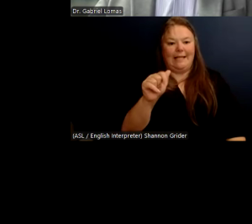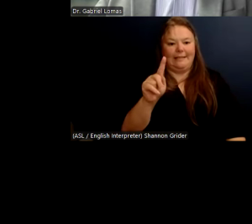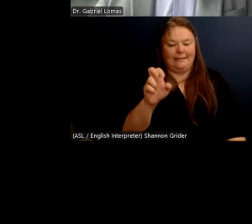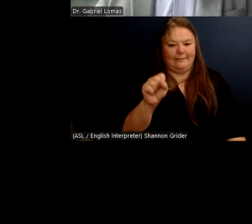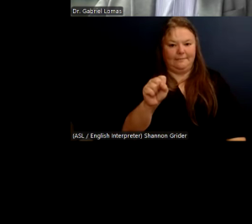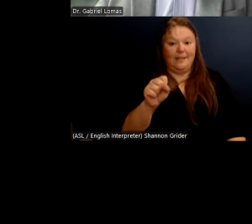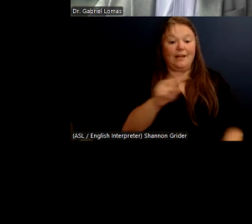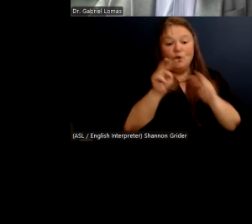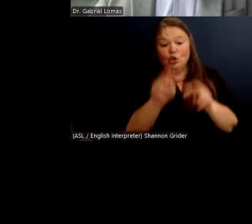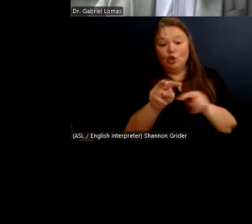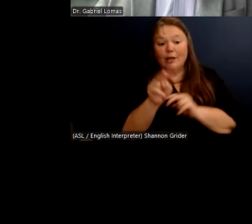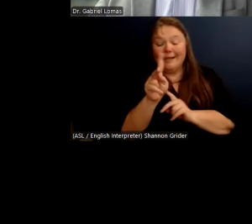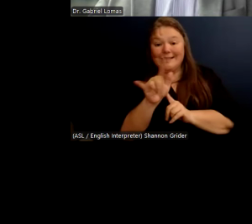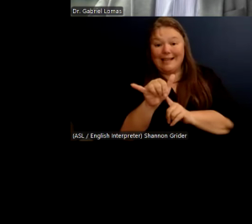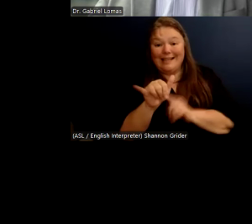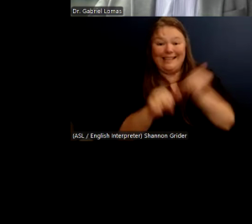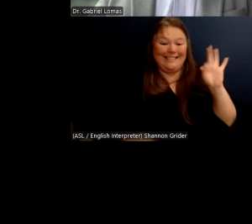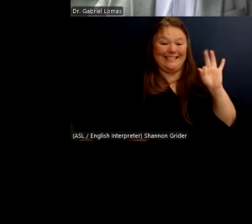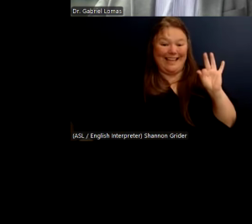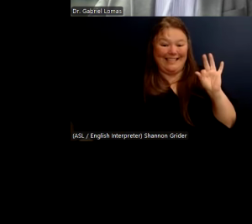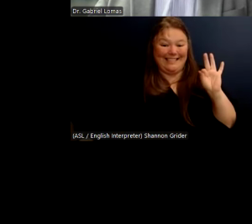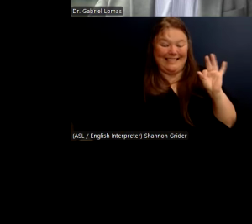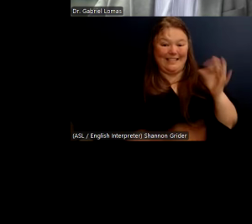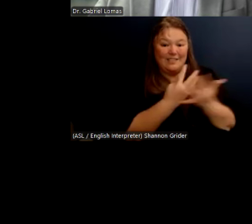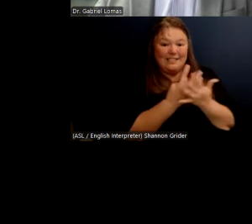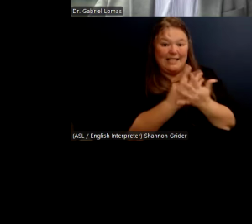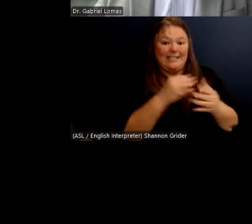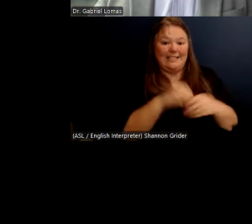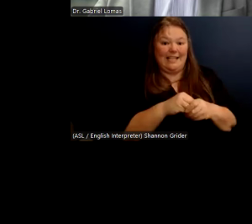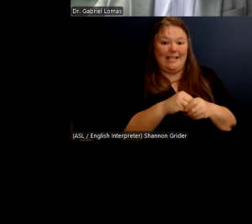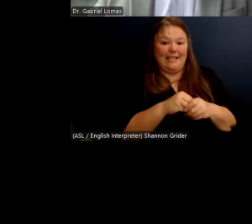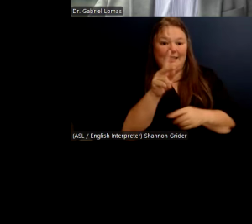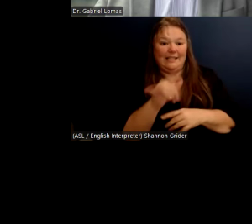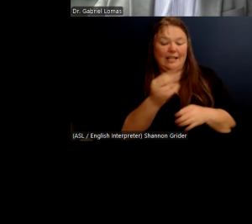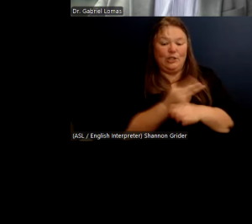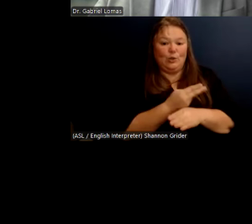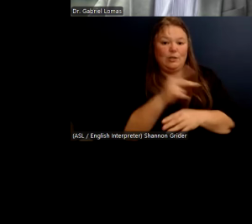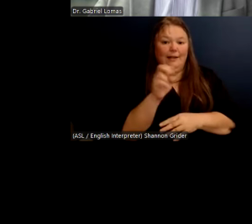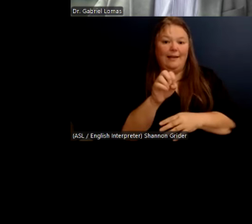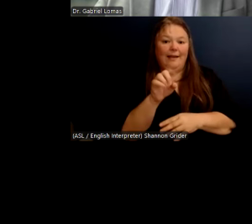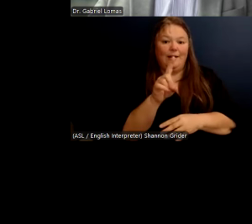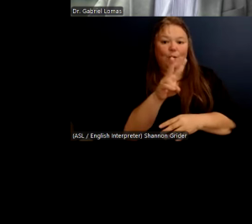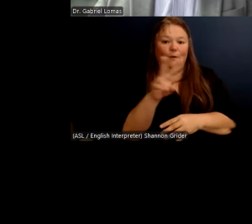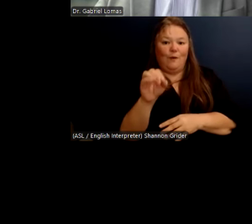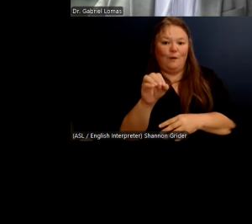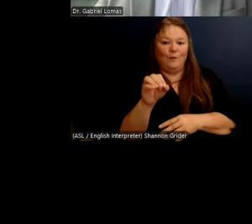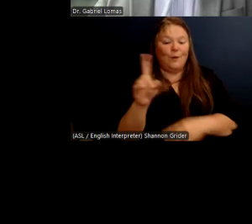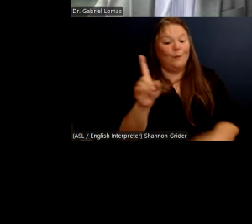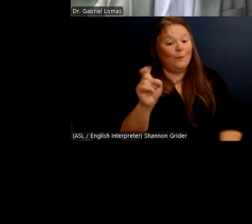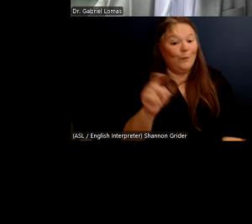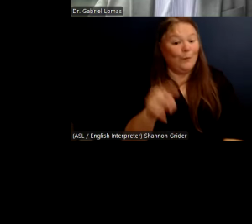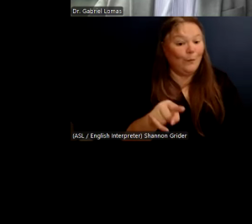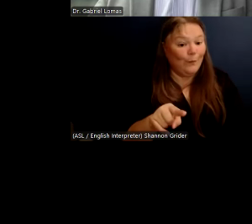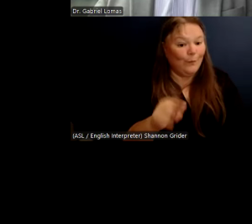Kentucky, 19 facilities in Kentucky use Edivo. So there's a question about that. And